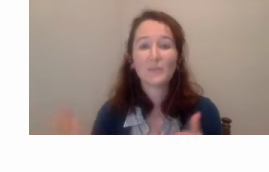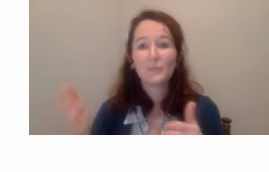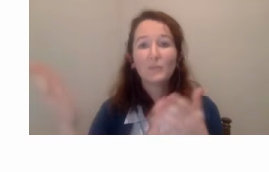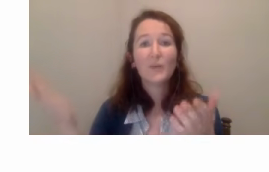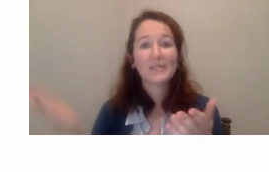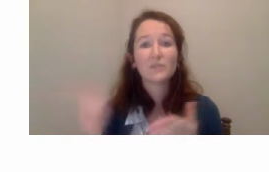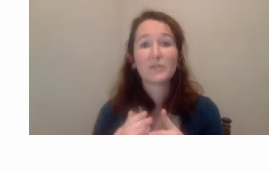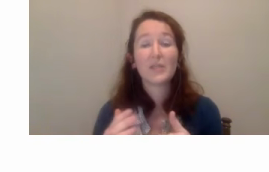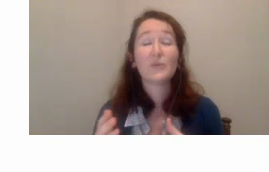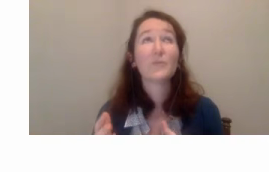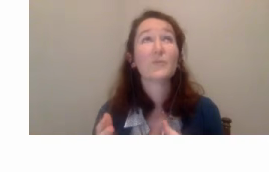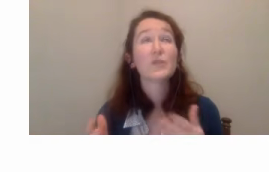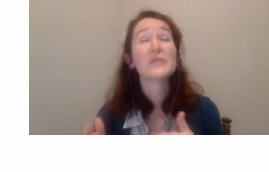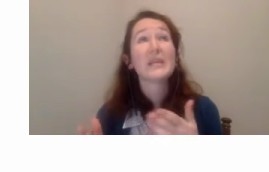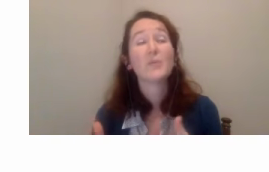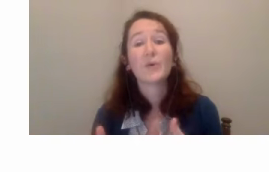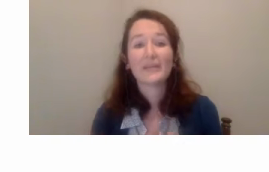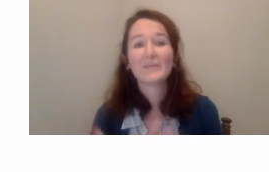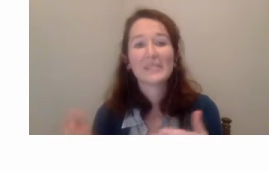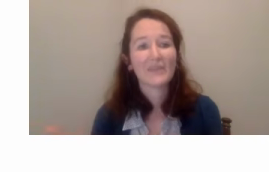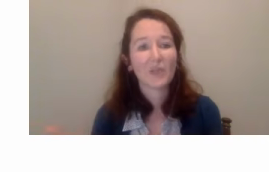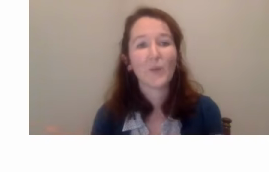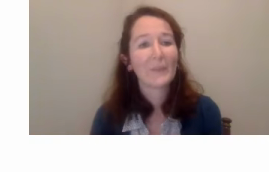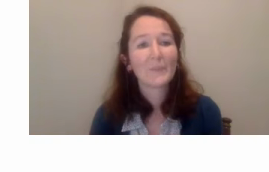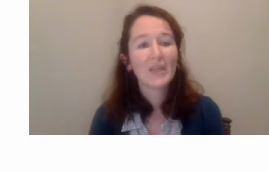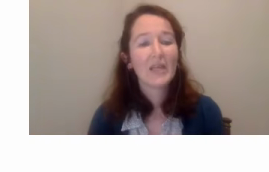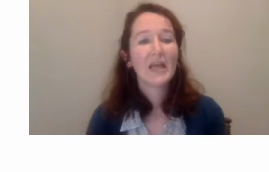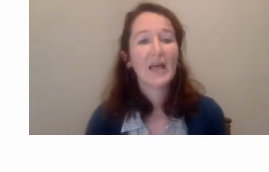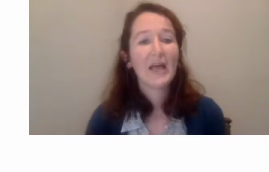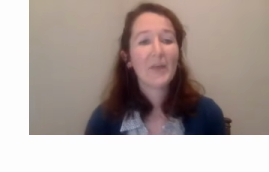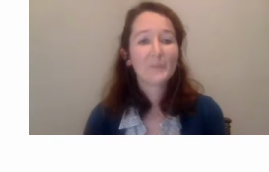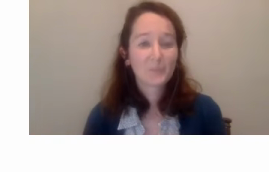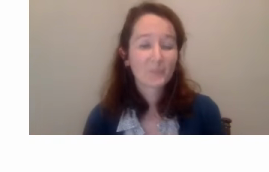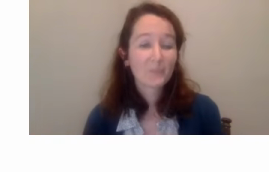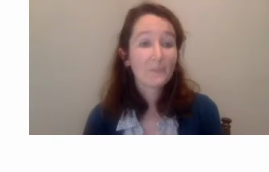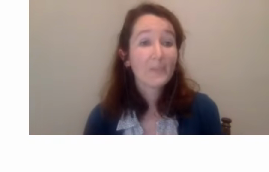eventually wasn't reducing anymore in a significant way.